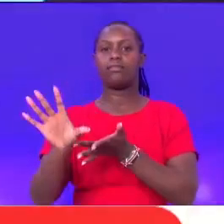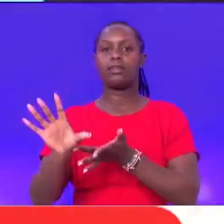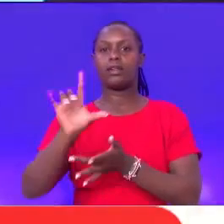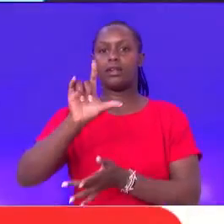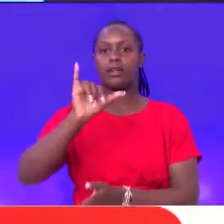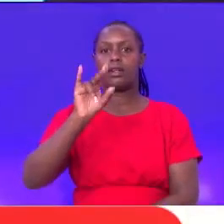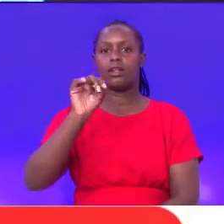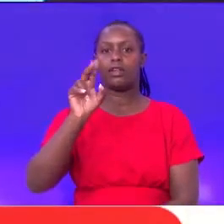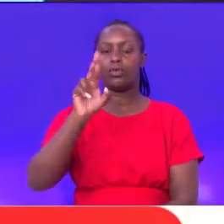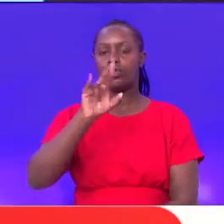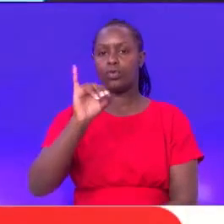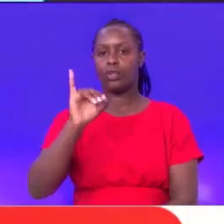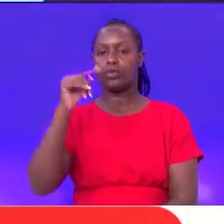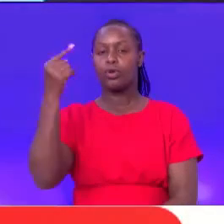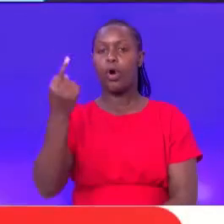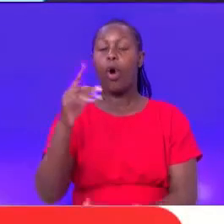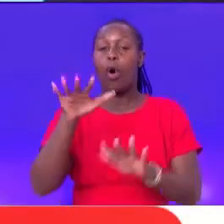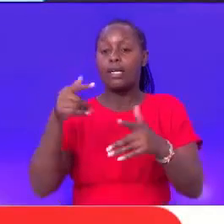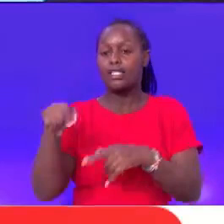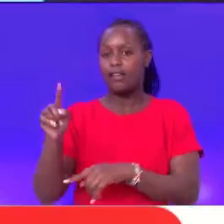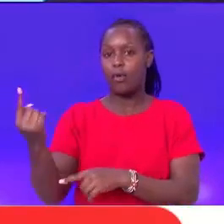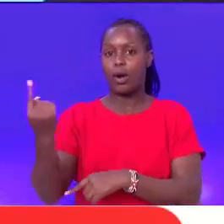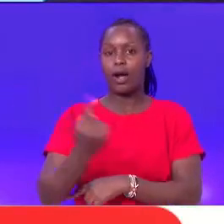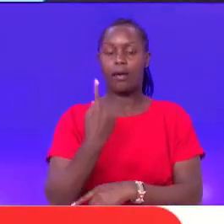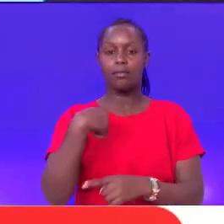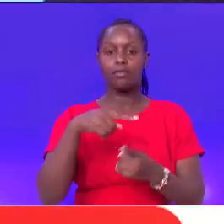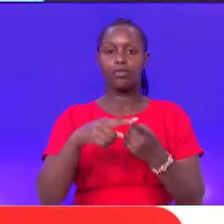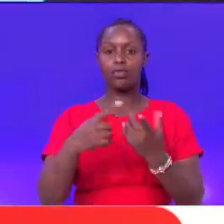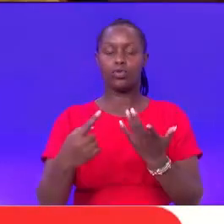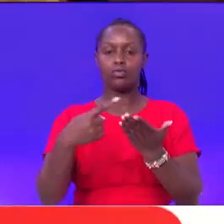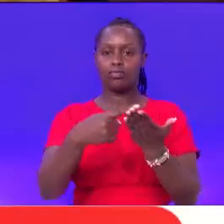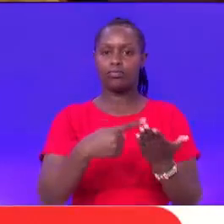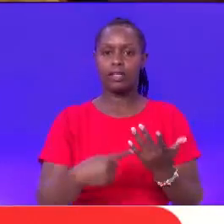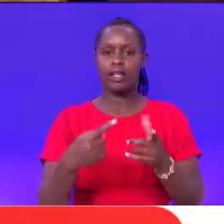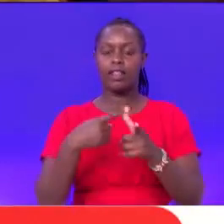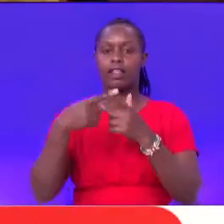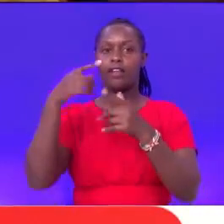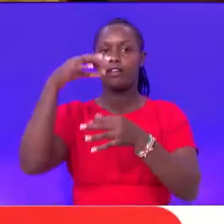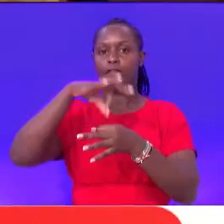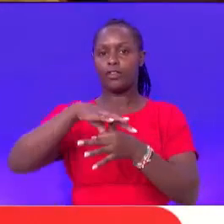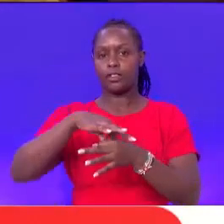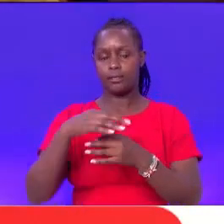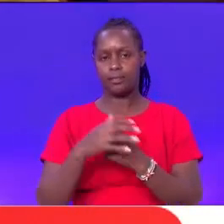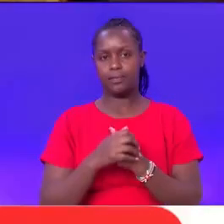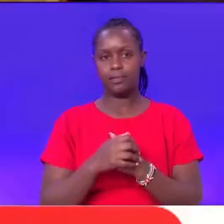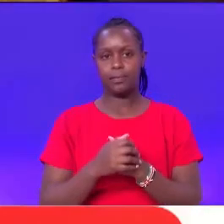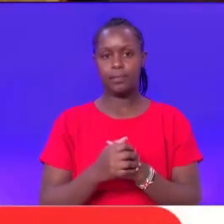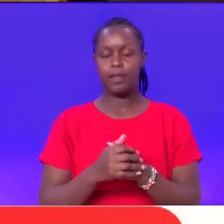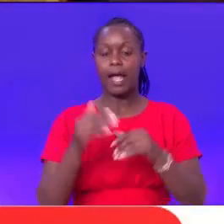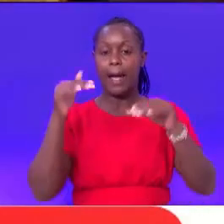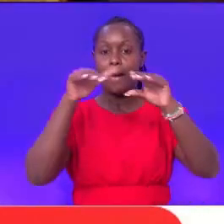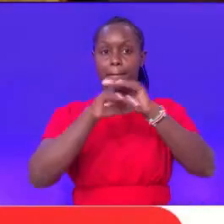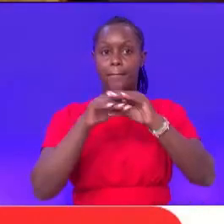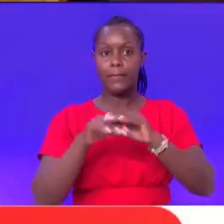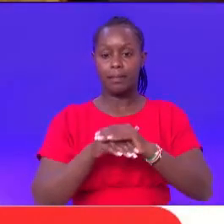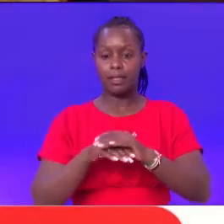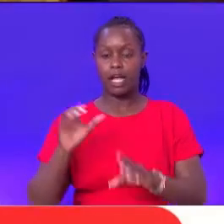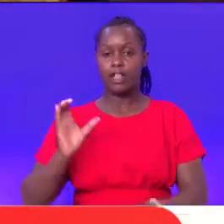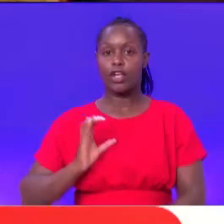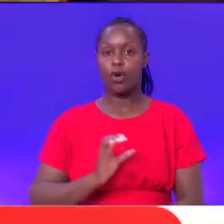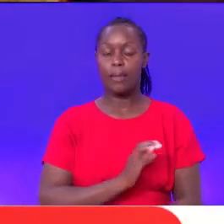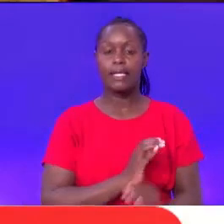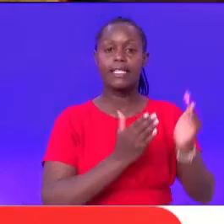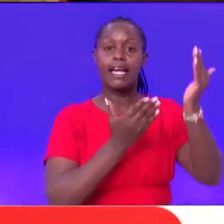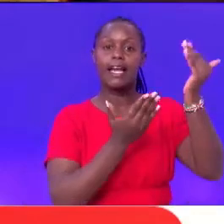atafika bungeni kujitetea na kura kupigwa. Honorable members, in its investigation, the committee is expected to hear